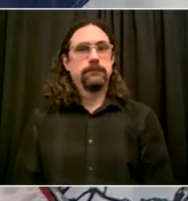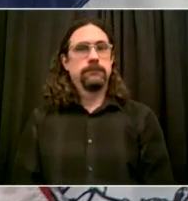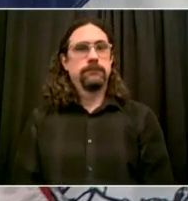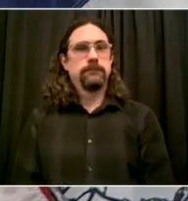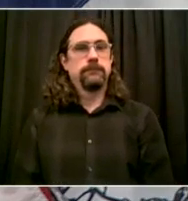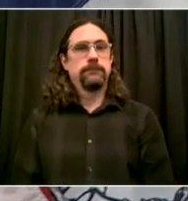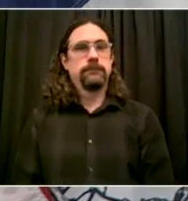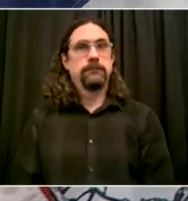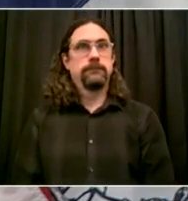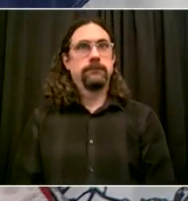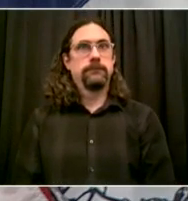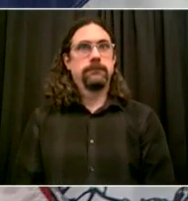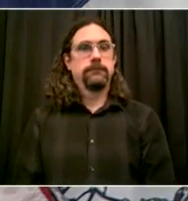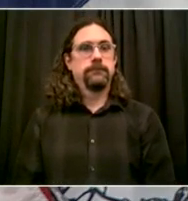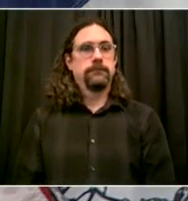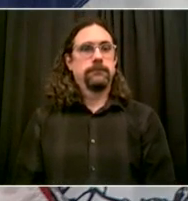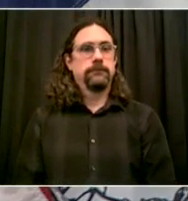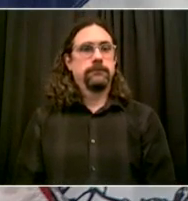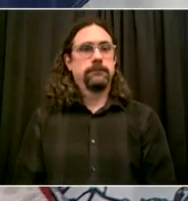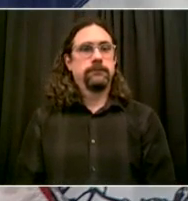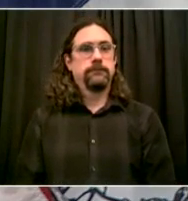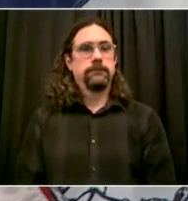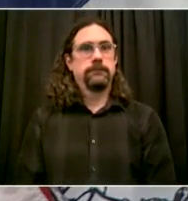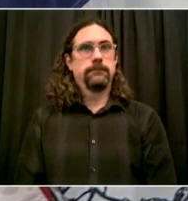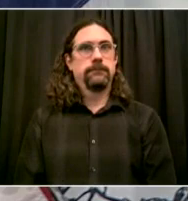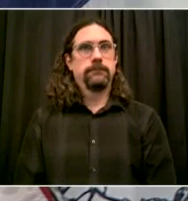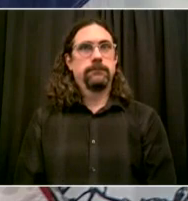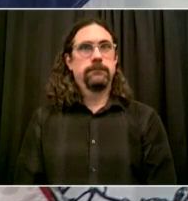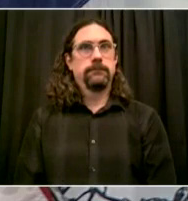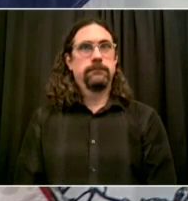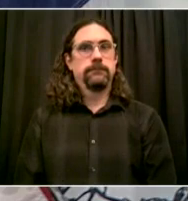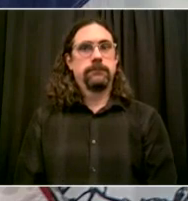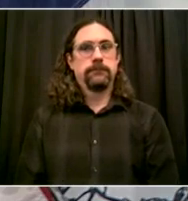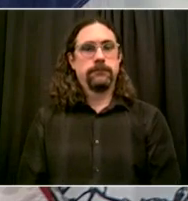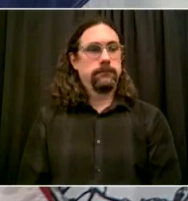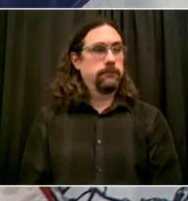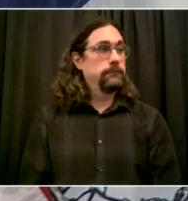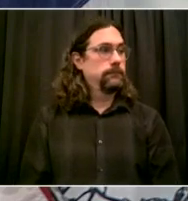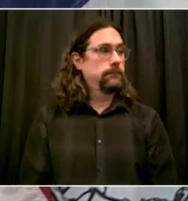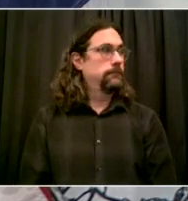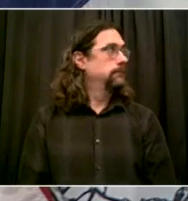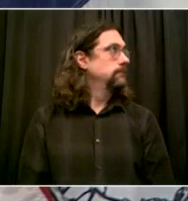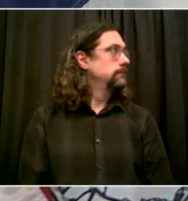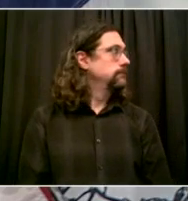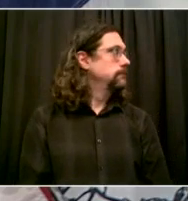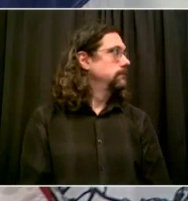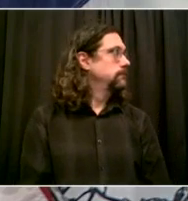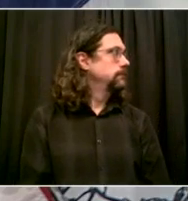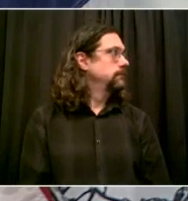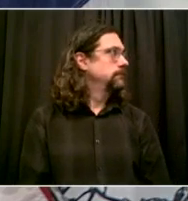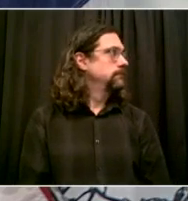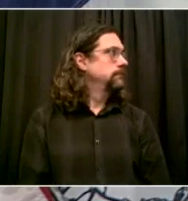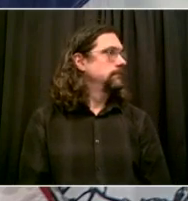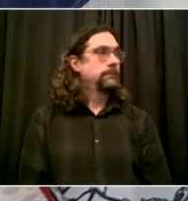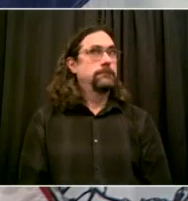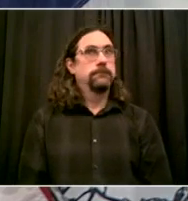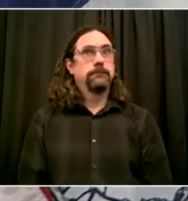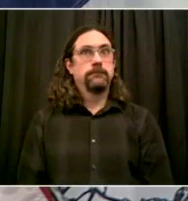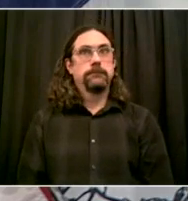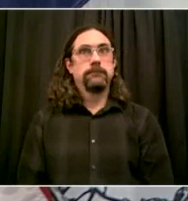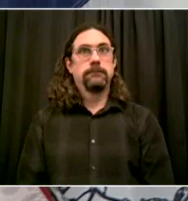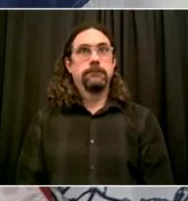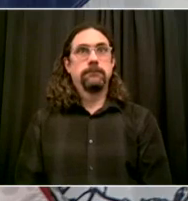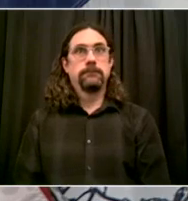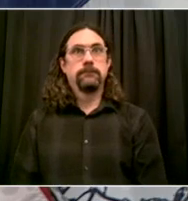journalist. Hi all, we'll now begin our Q&A. With us today is Dr. Dave Chokshi, City's Health Commissioner, Senior Advisor Dr.